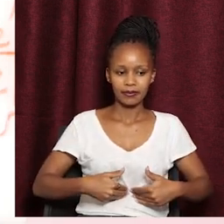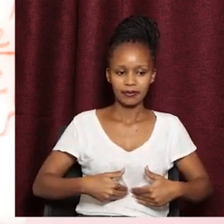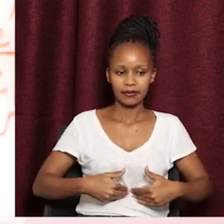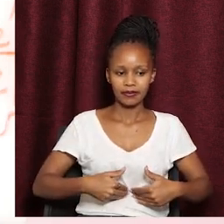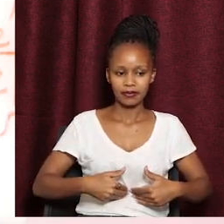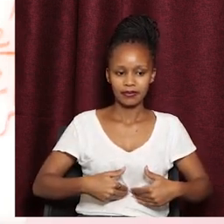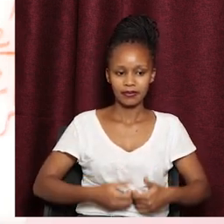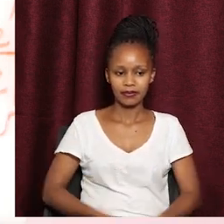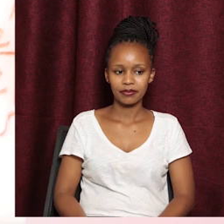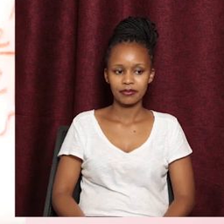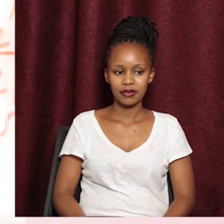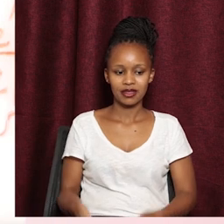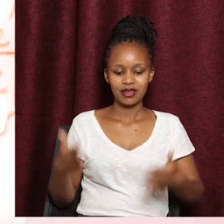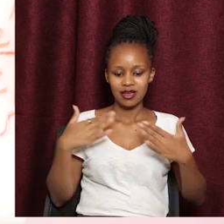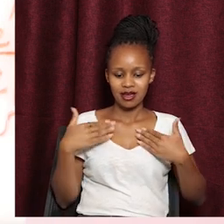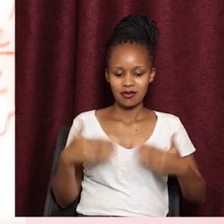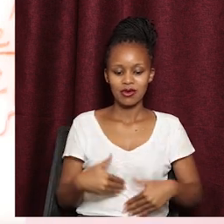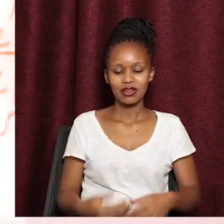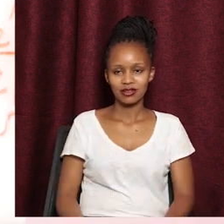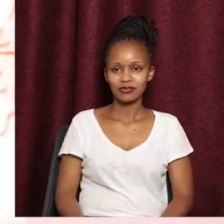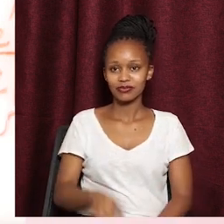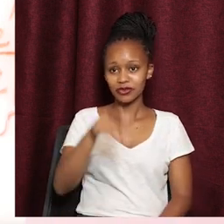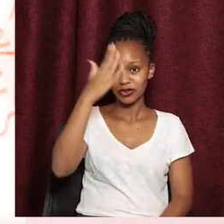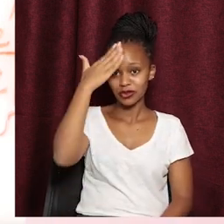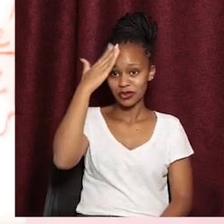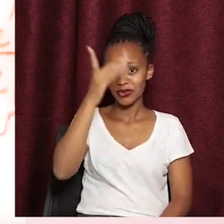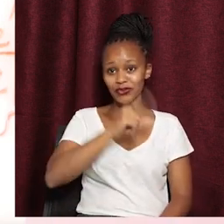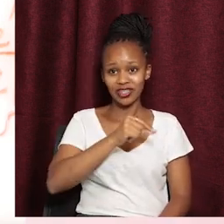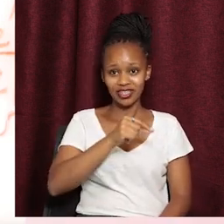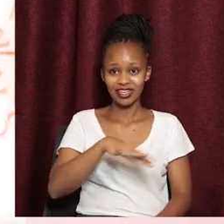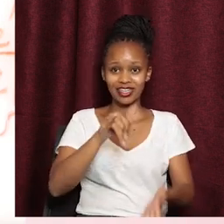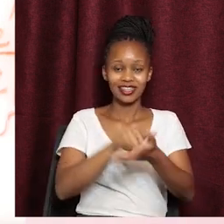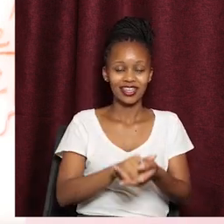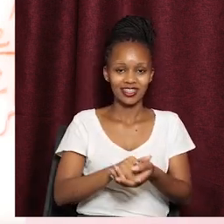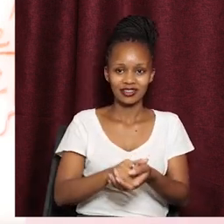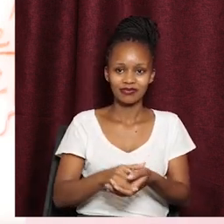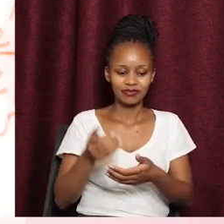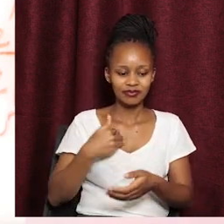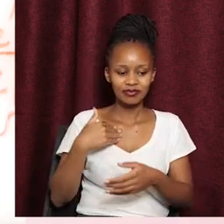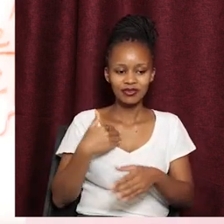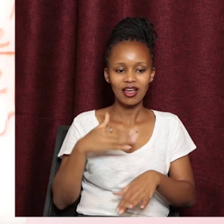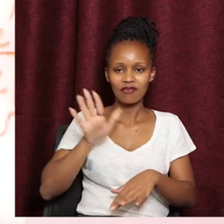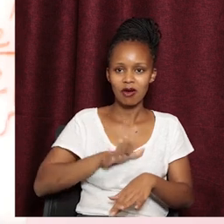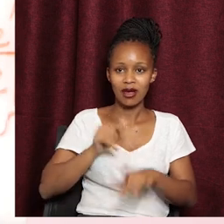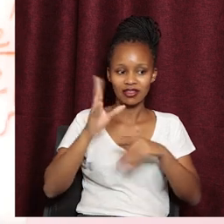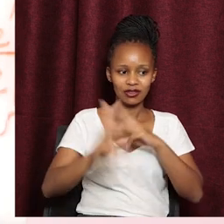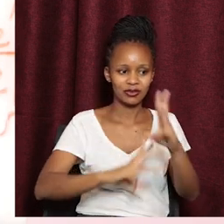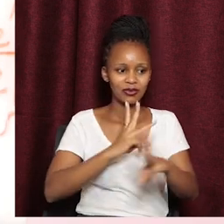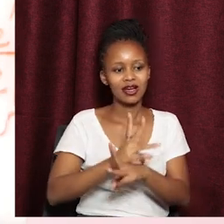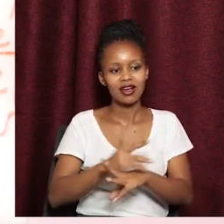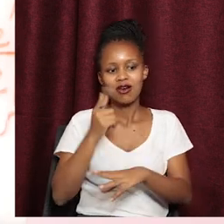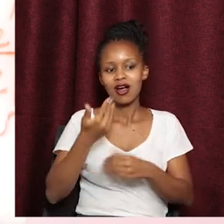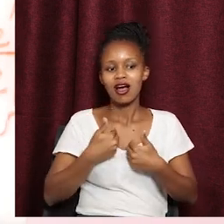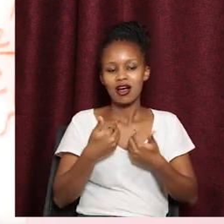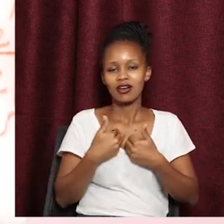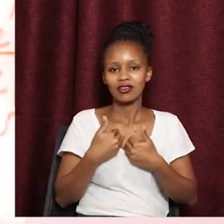Bodies. Did you know there is a gracious woman in this world who has insured